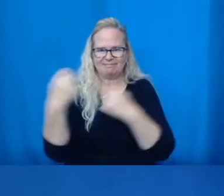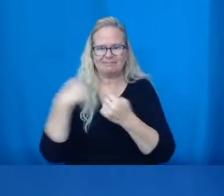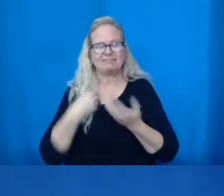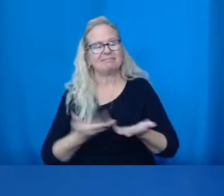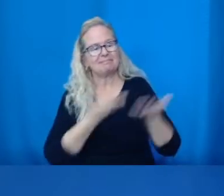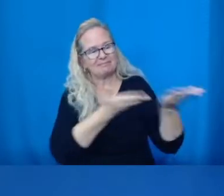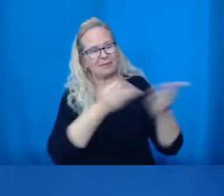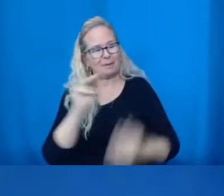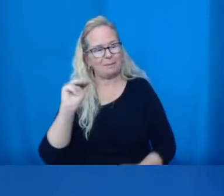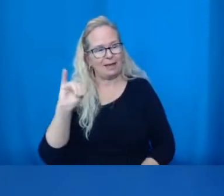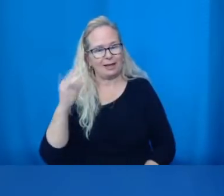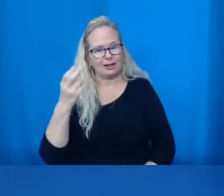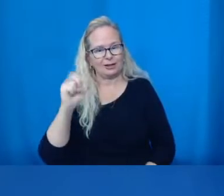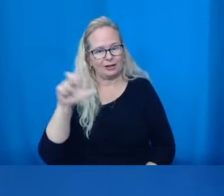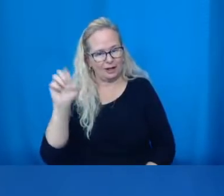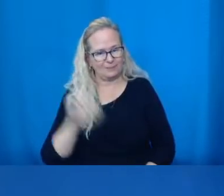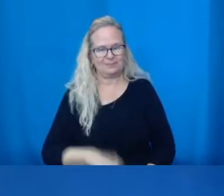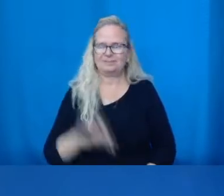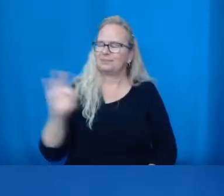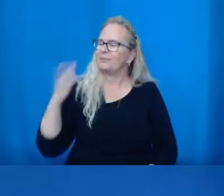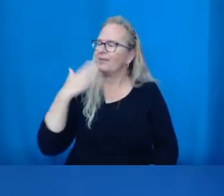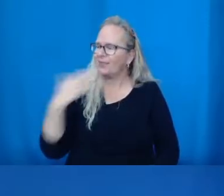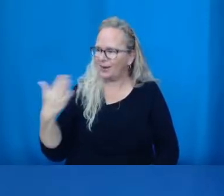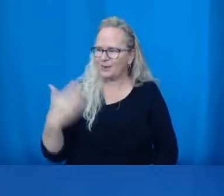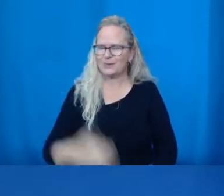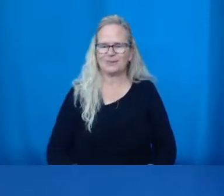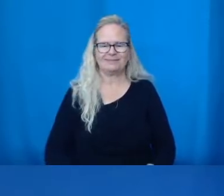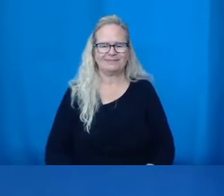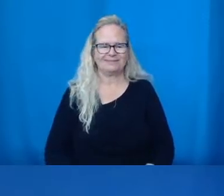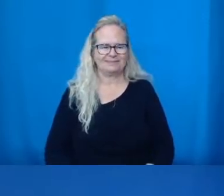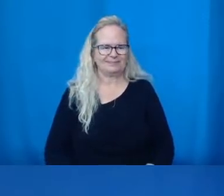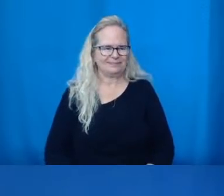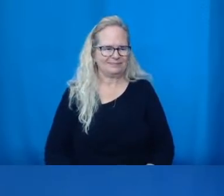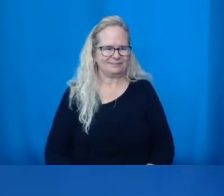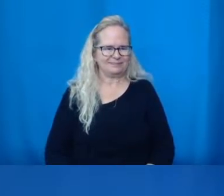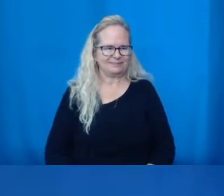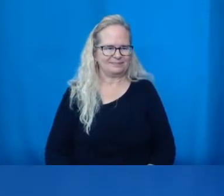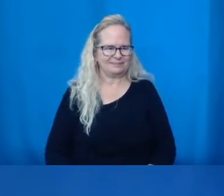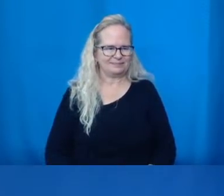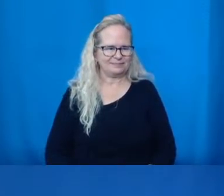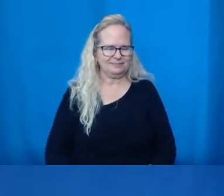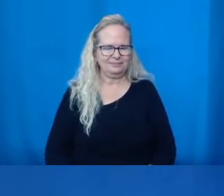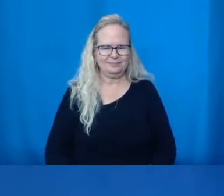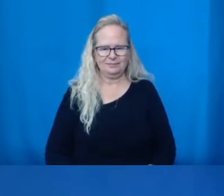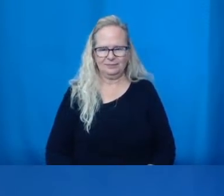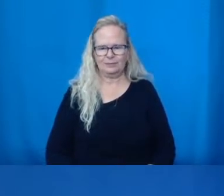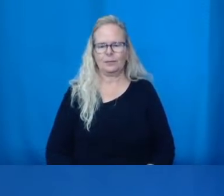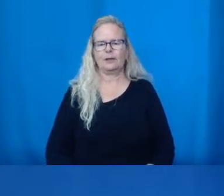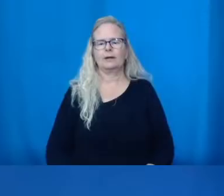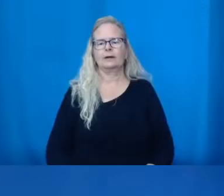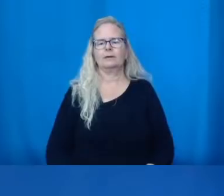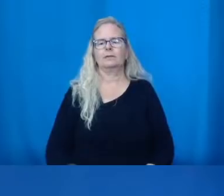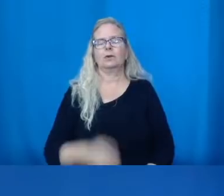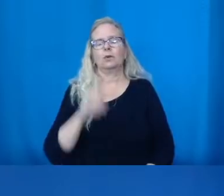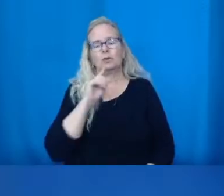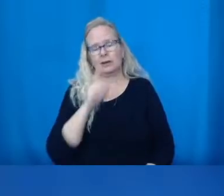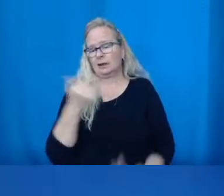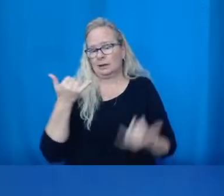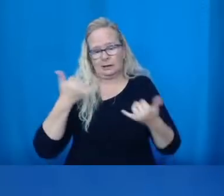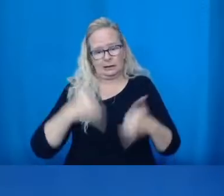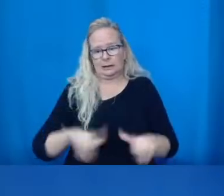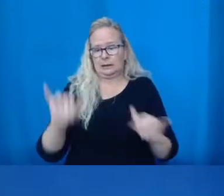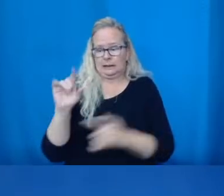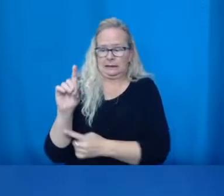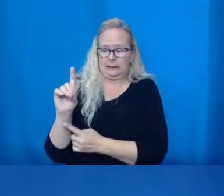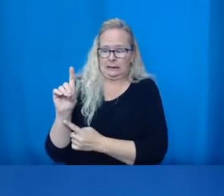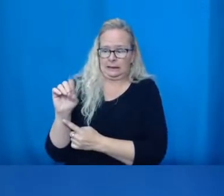With the ongoing Delta tsunami and the continued polarization of masks and aerosol transmission in Alberta, Protect Our Province has assembled a team of